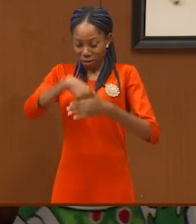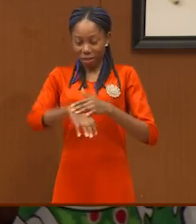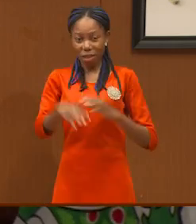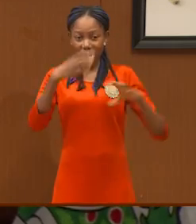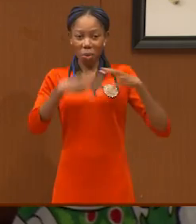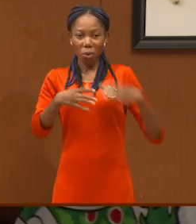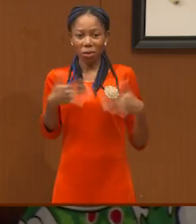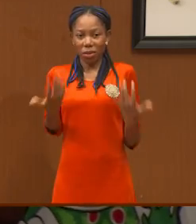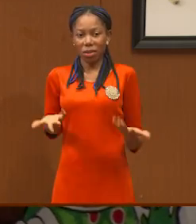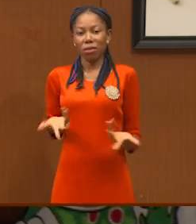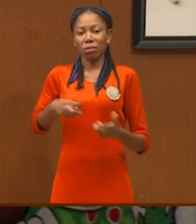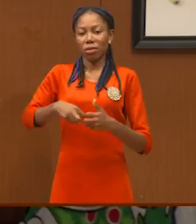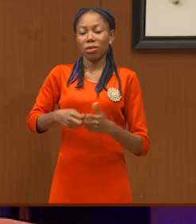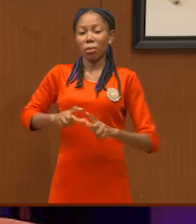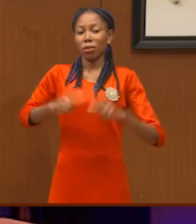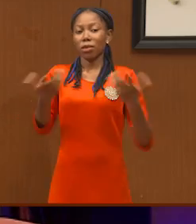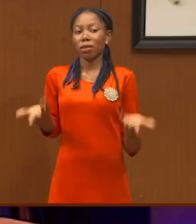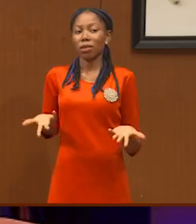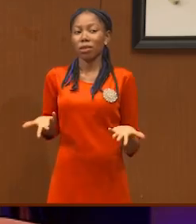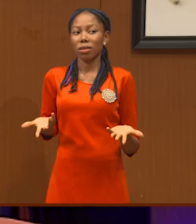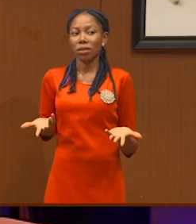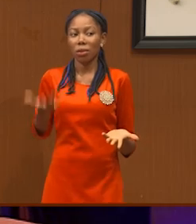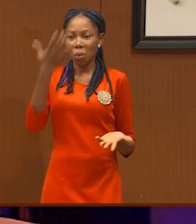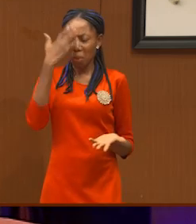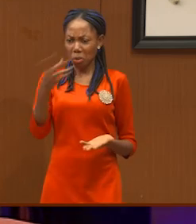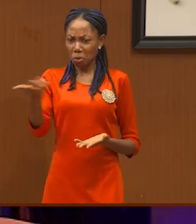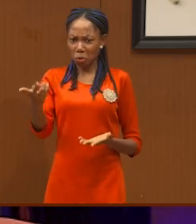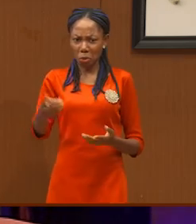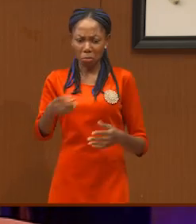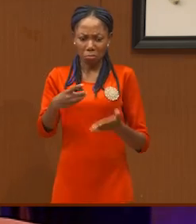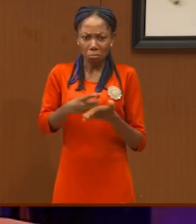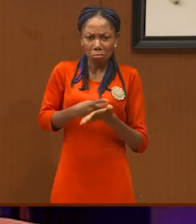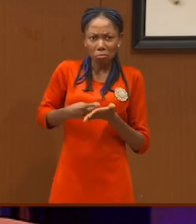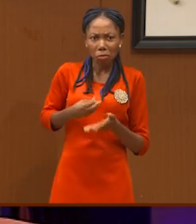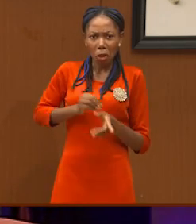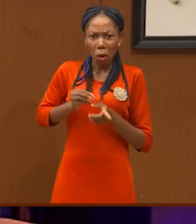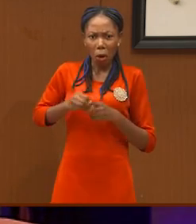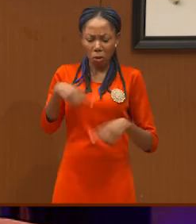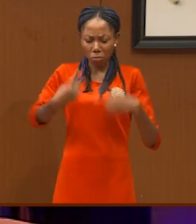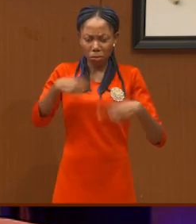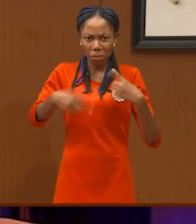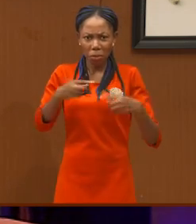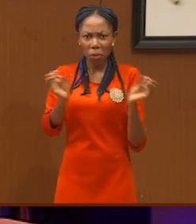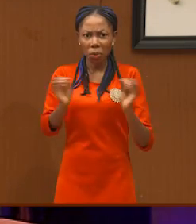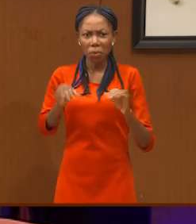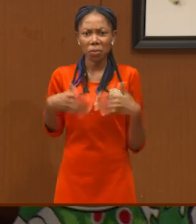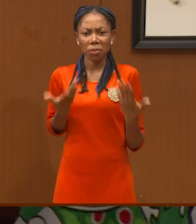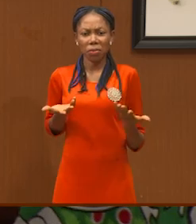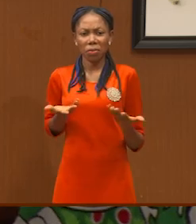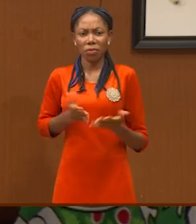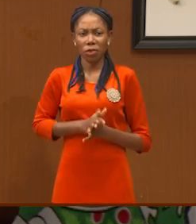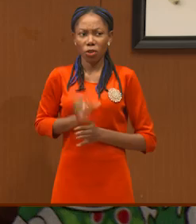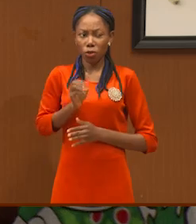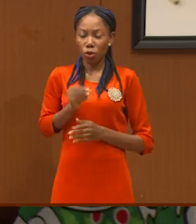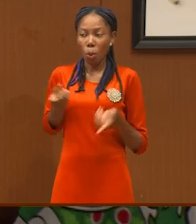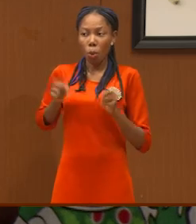point that you bring yourself to court. You didn't have any arguments when you moved out of the premises. So when do you want